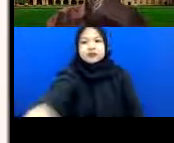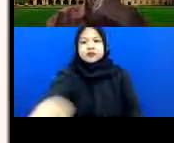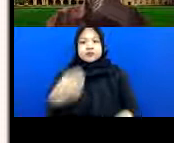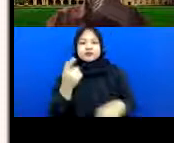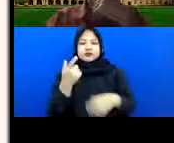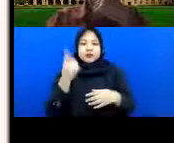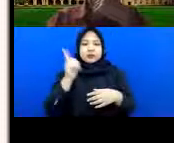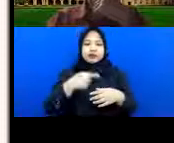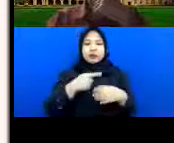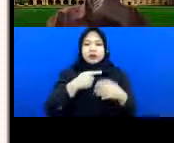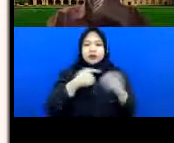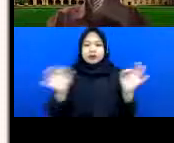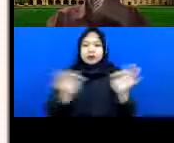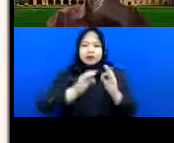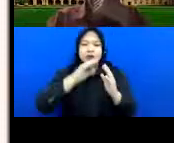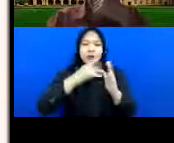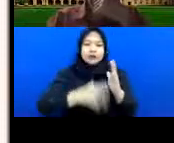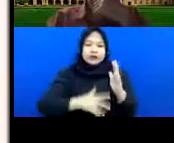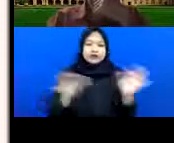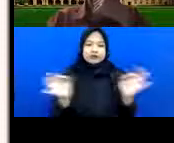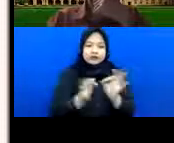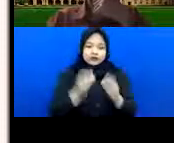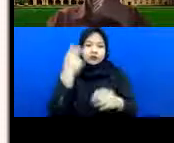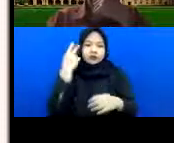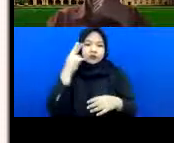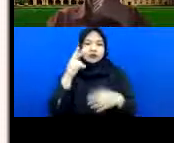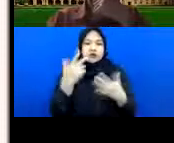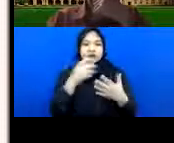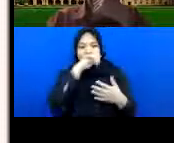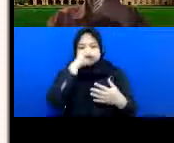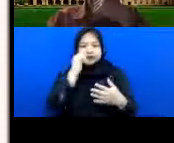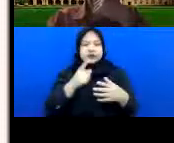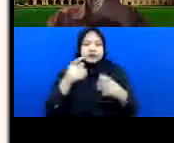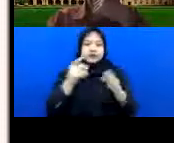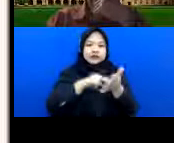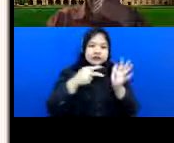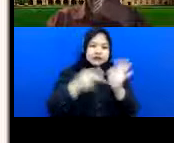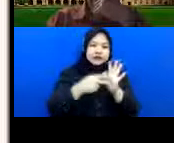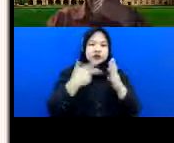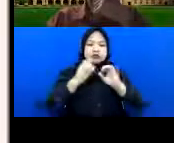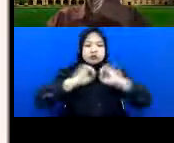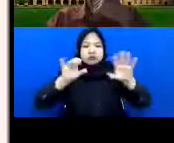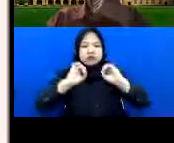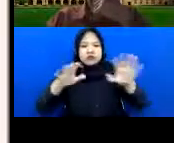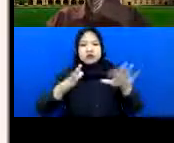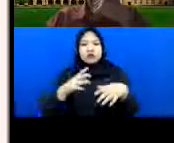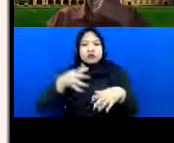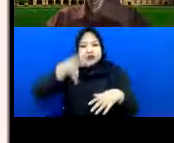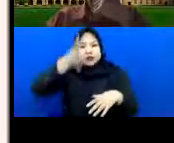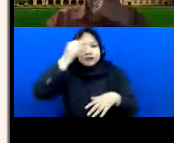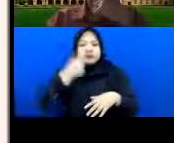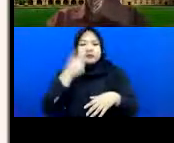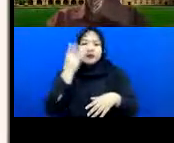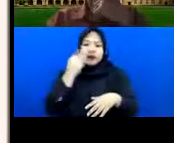collecting data. Qualitative research seeks to uncover meaning and to promote the understanding of the experiences of